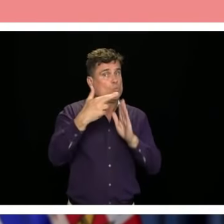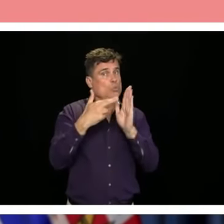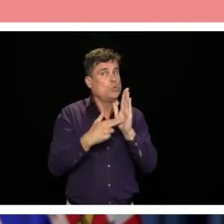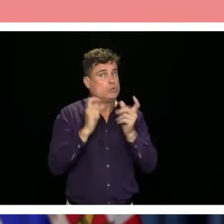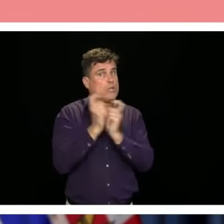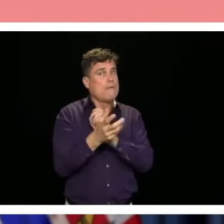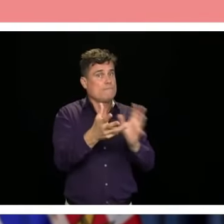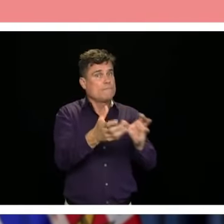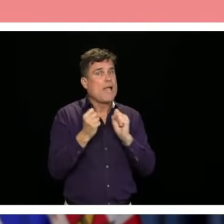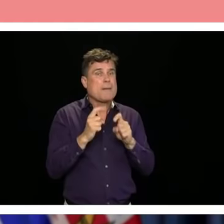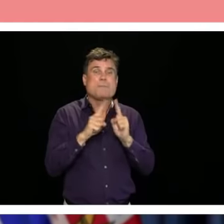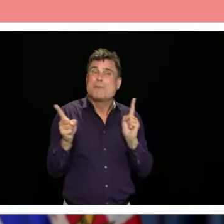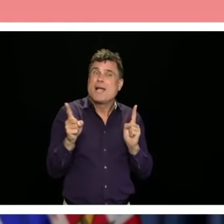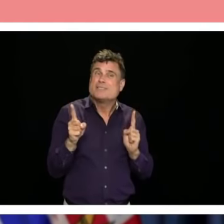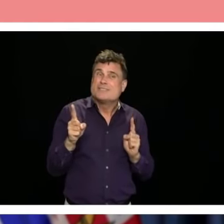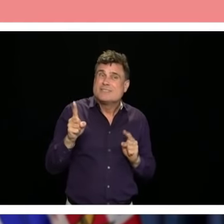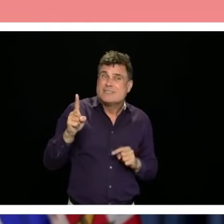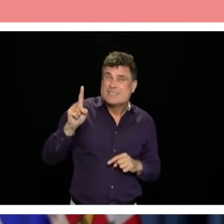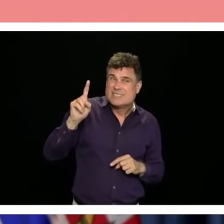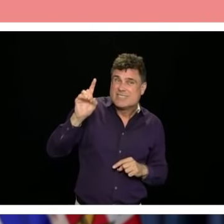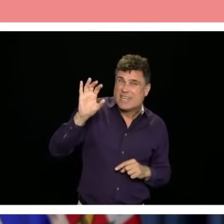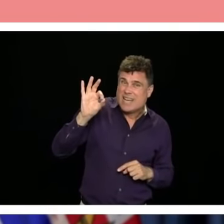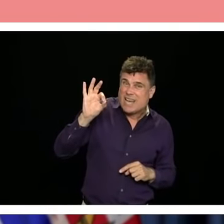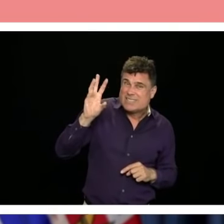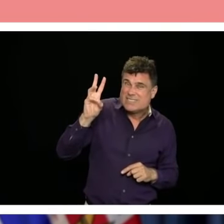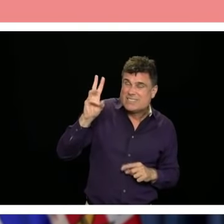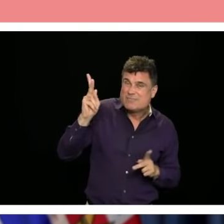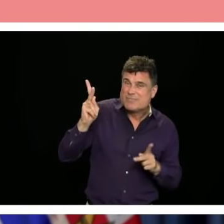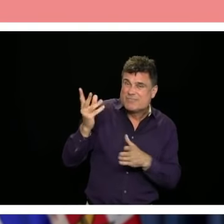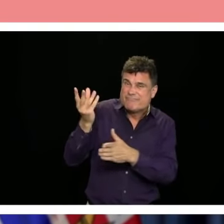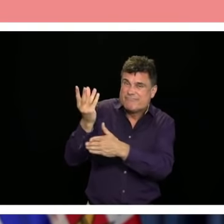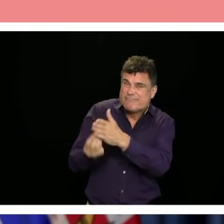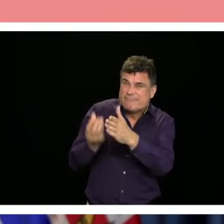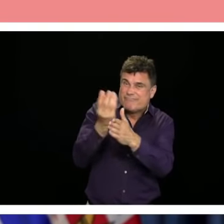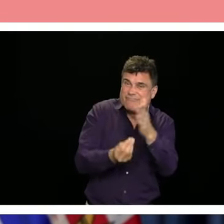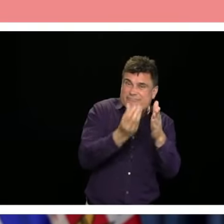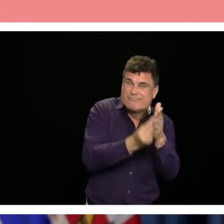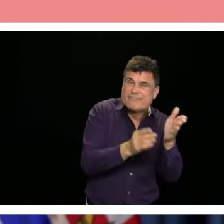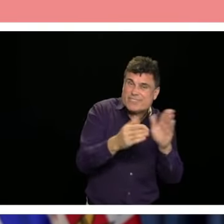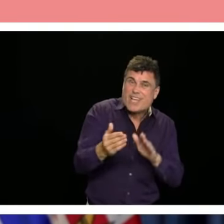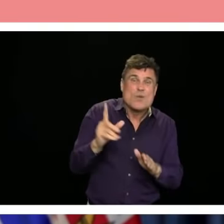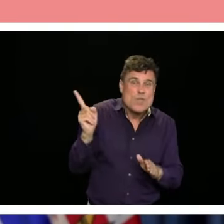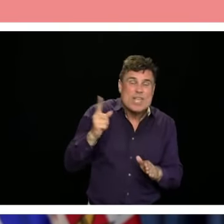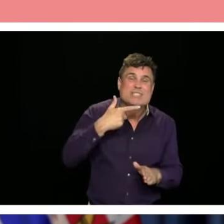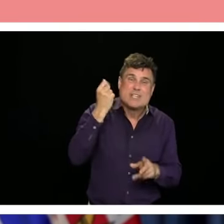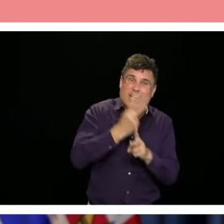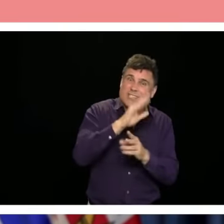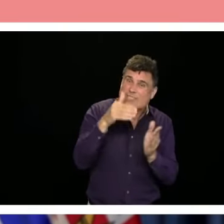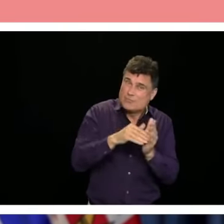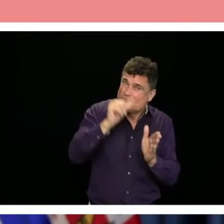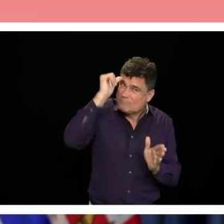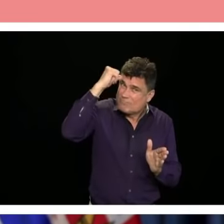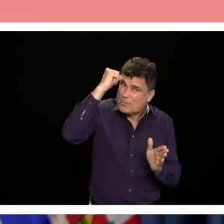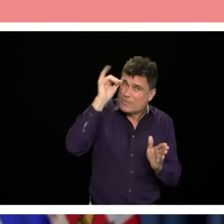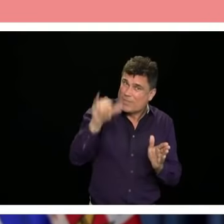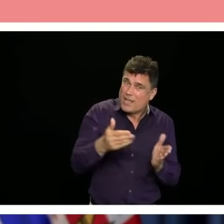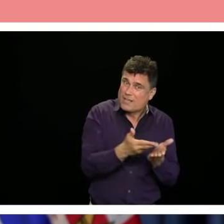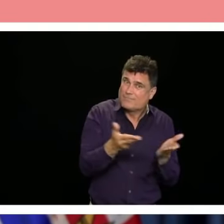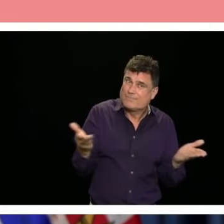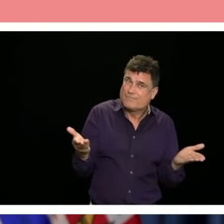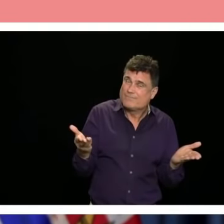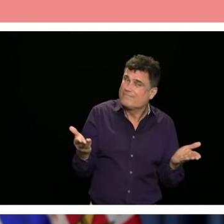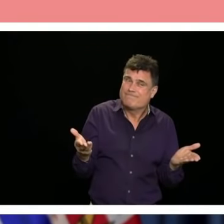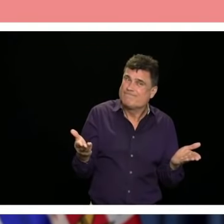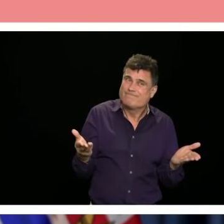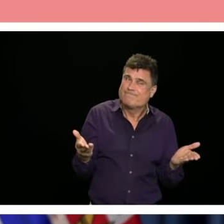assignment of 8,495 workers to a single site and significant changes with respect to remuneration. And I think what